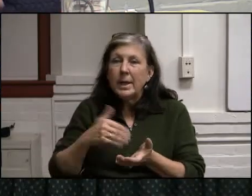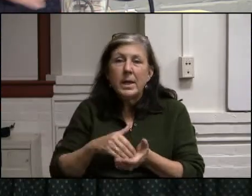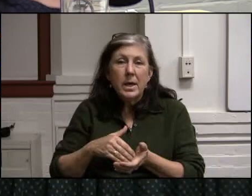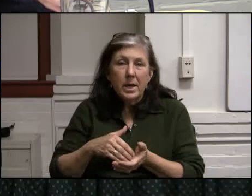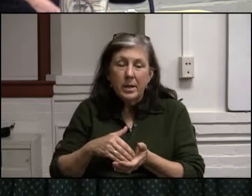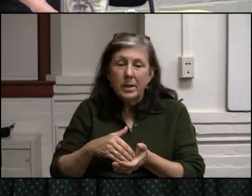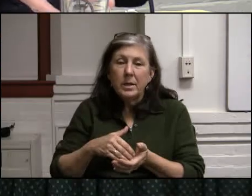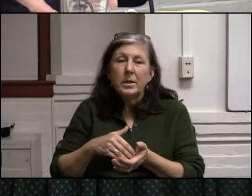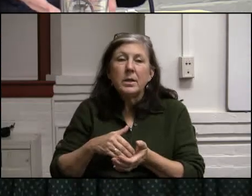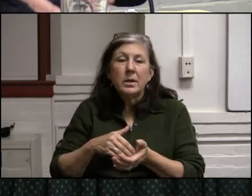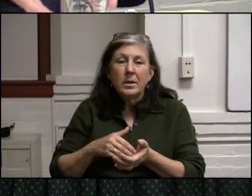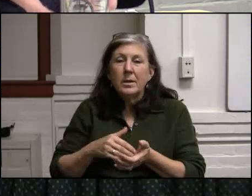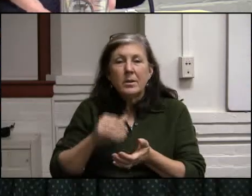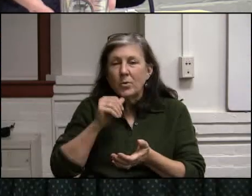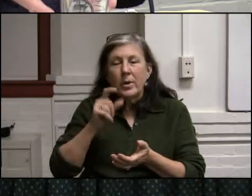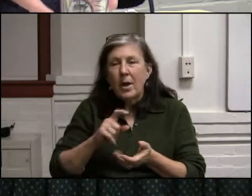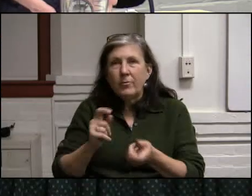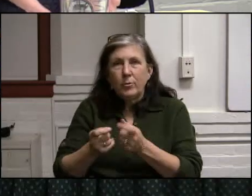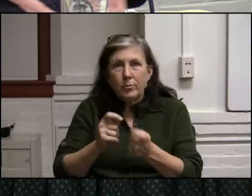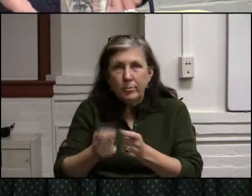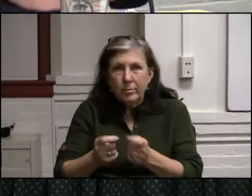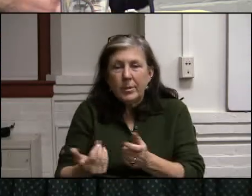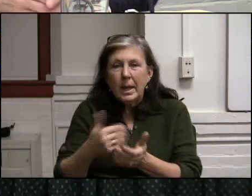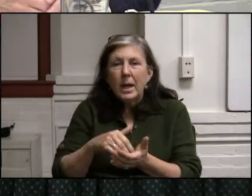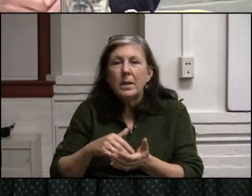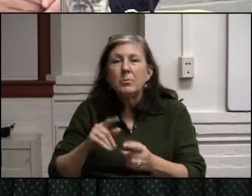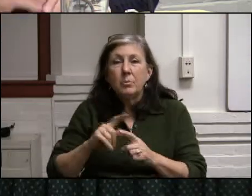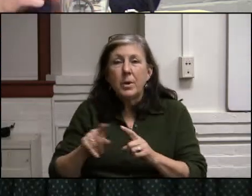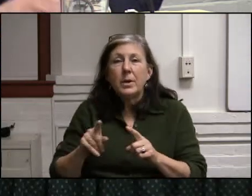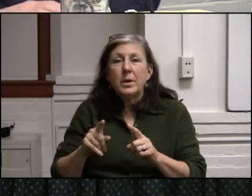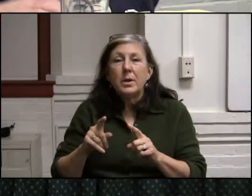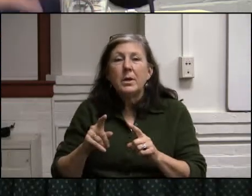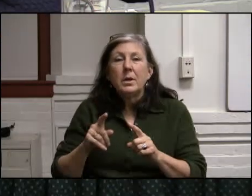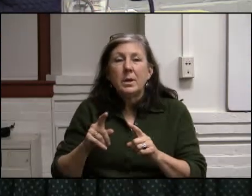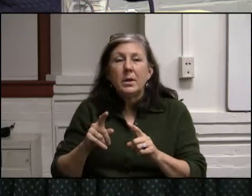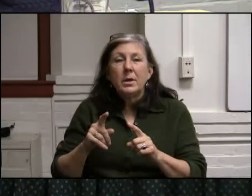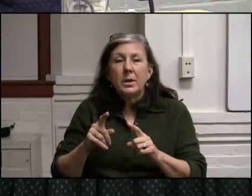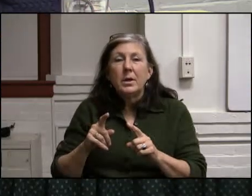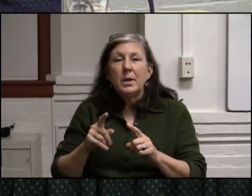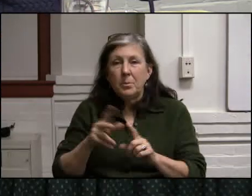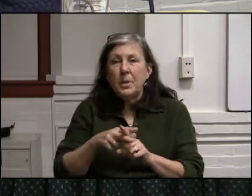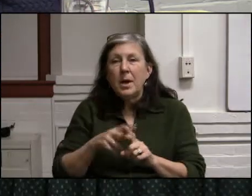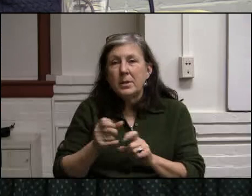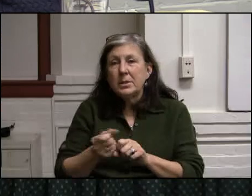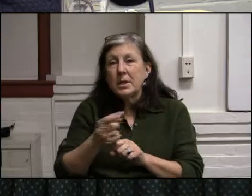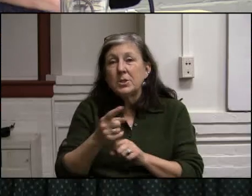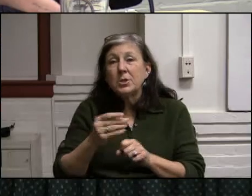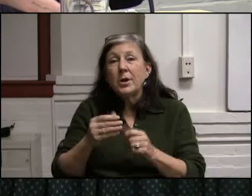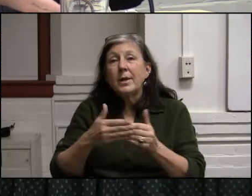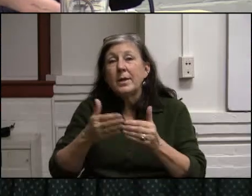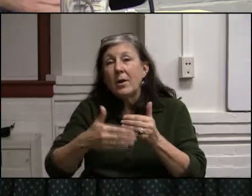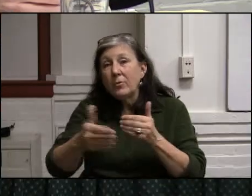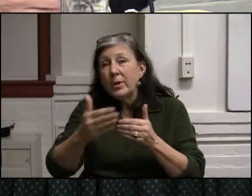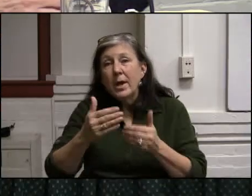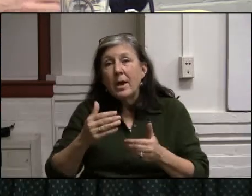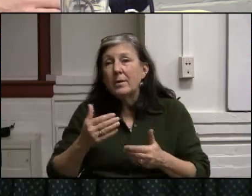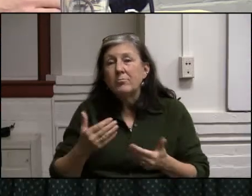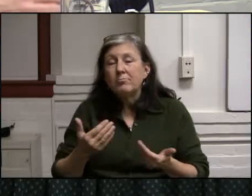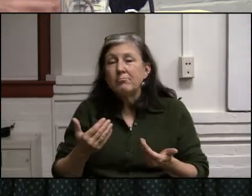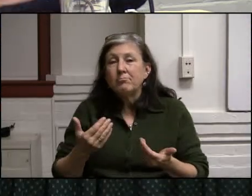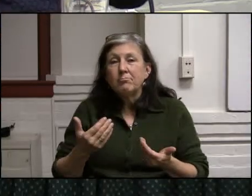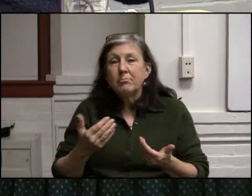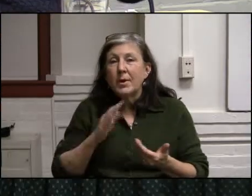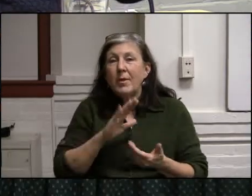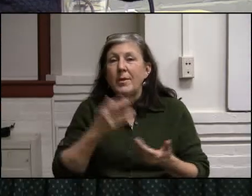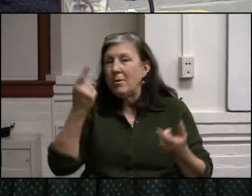all these different adjustments related to a complicated owner of property, and in years beyond that, because they won't be in tax